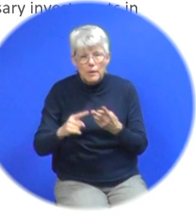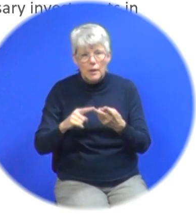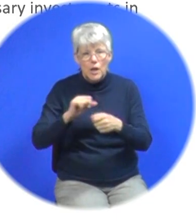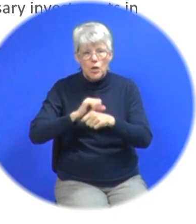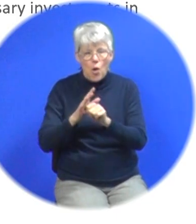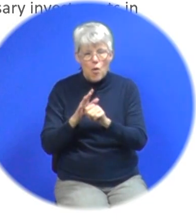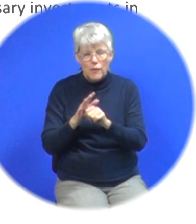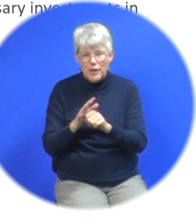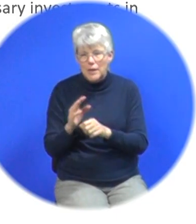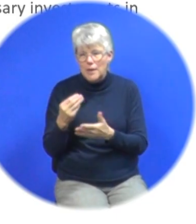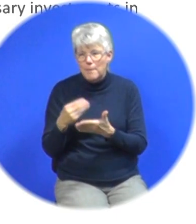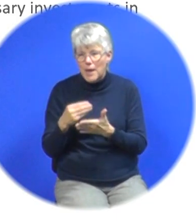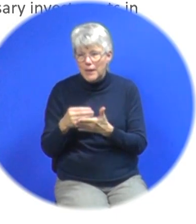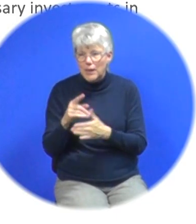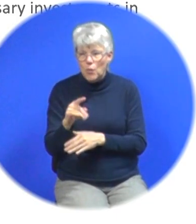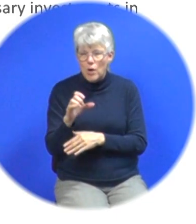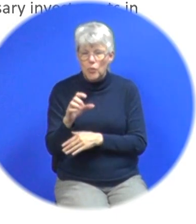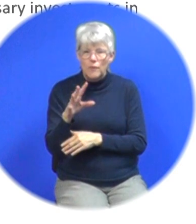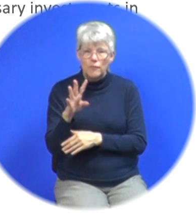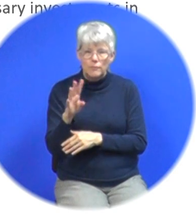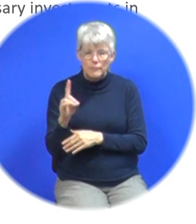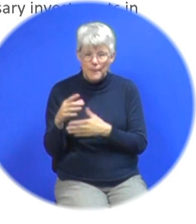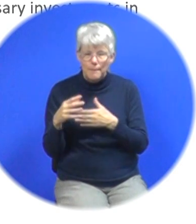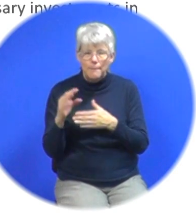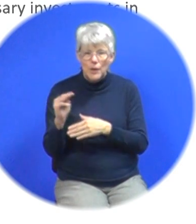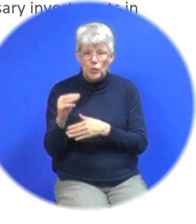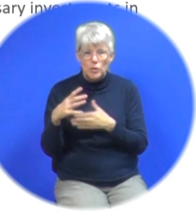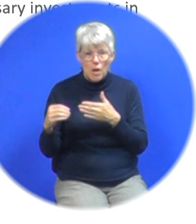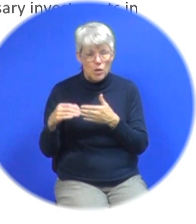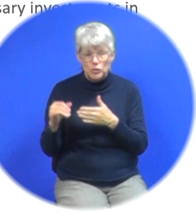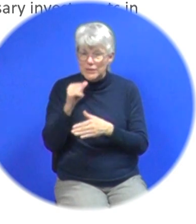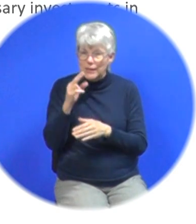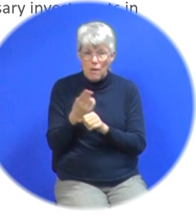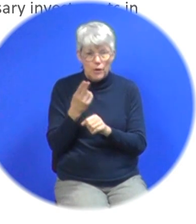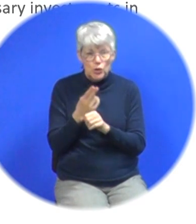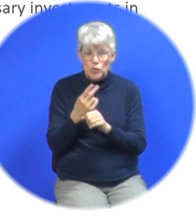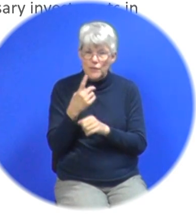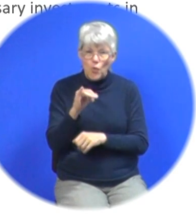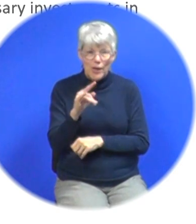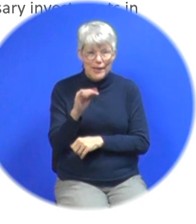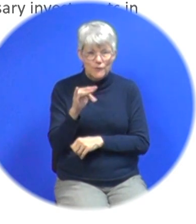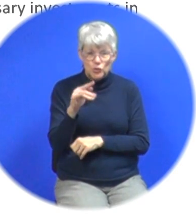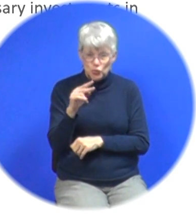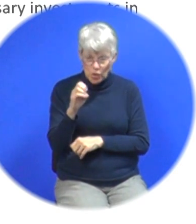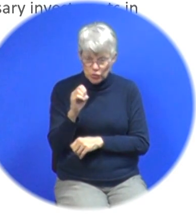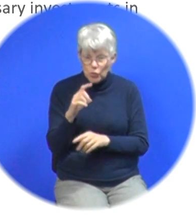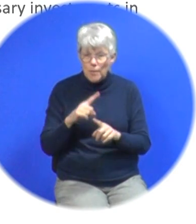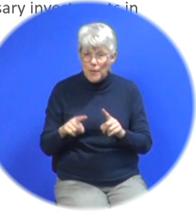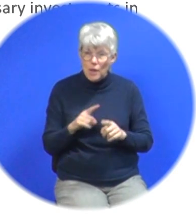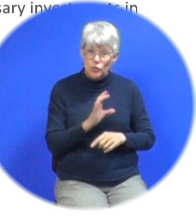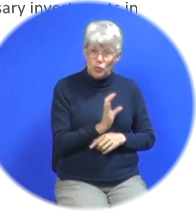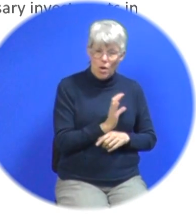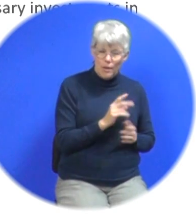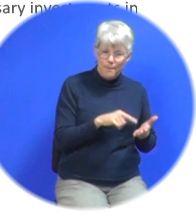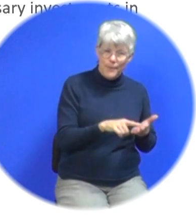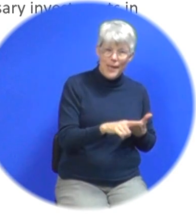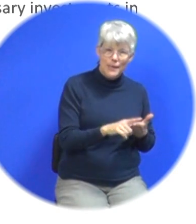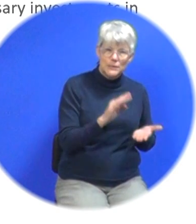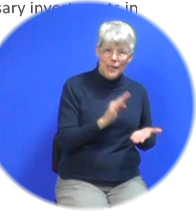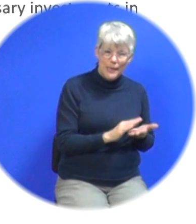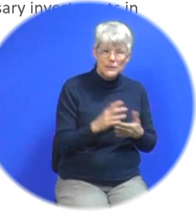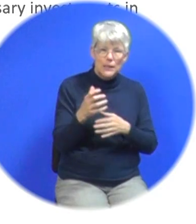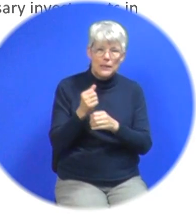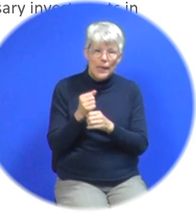$141 million that they did not use on infrastructure that they could have. And bottom line, Charlotte pays less for water. They receive federal funds for